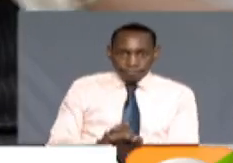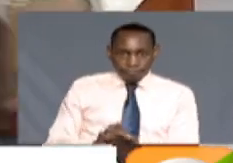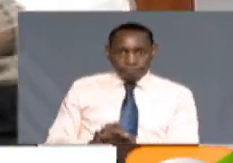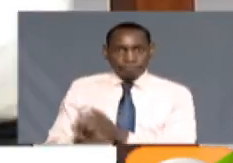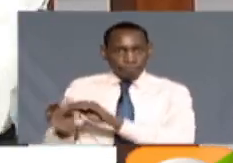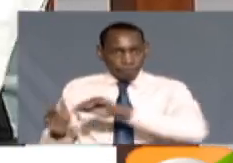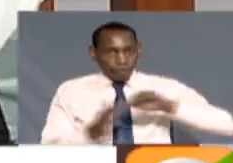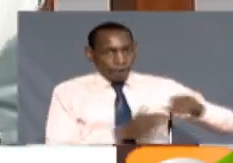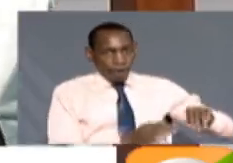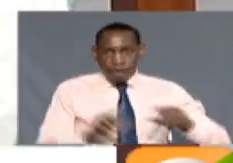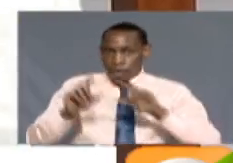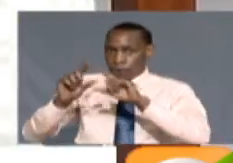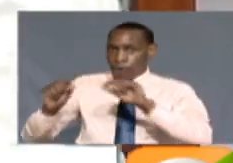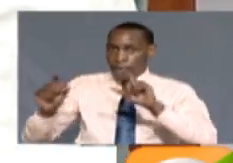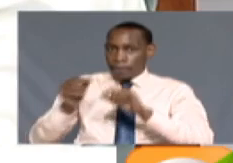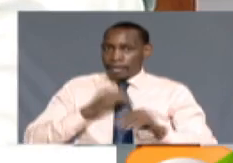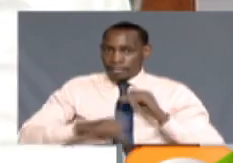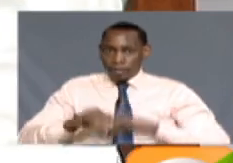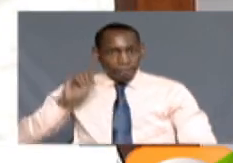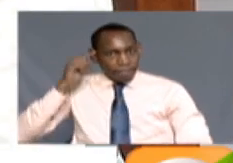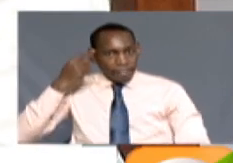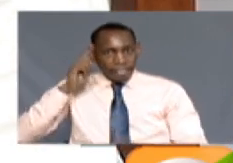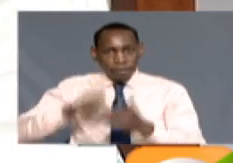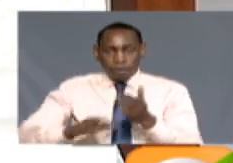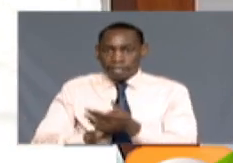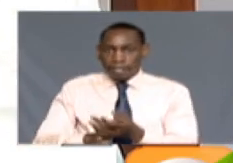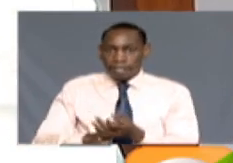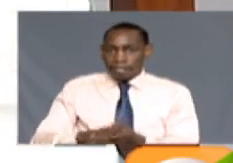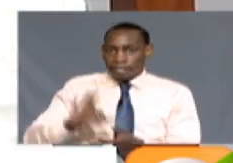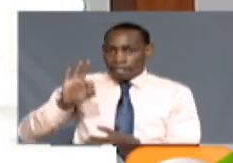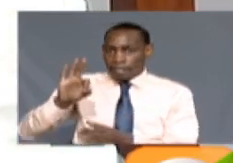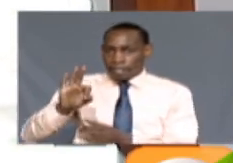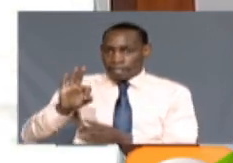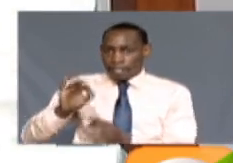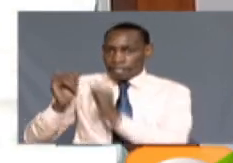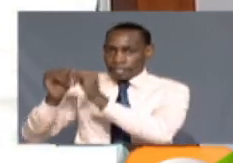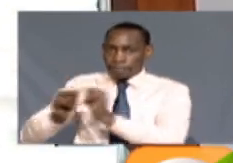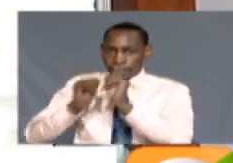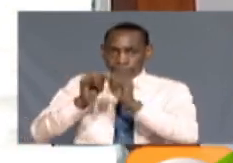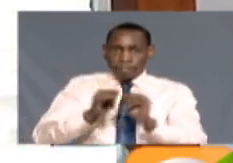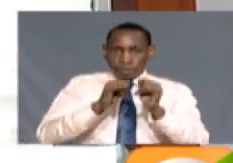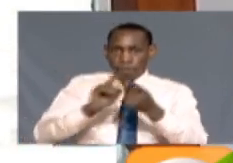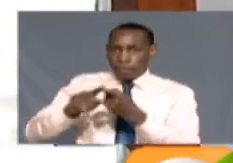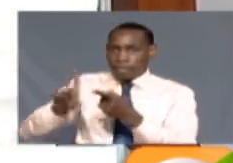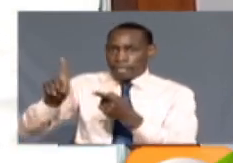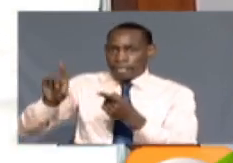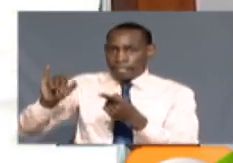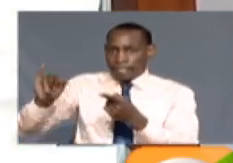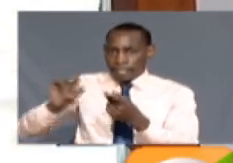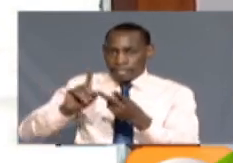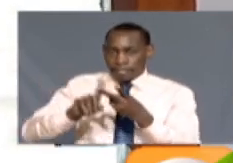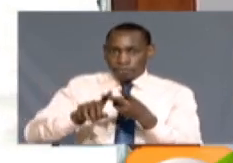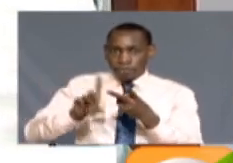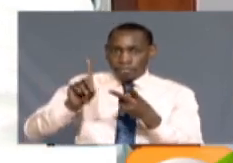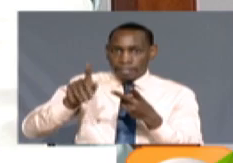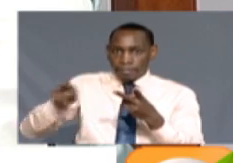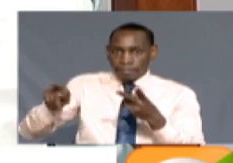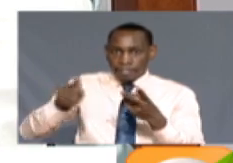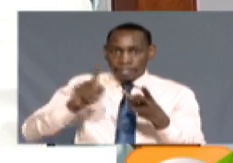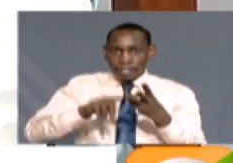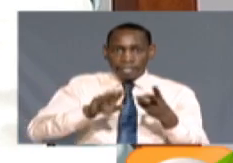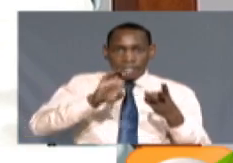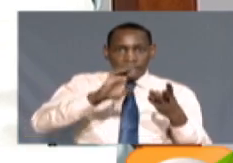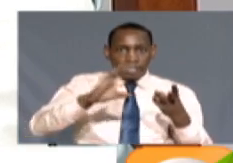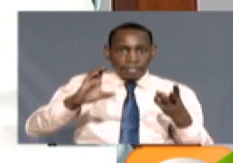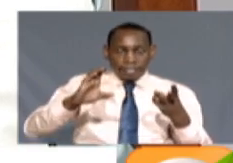corruption. What do you think of the trio of DCI, Kinoti, DPP, Nordin Haji, and